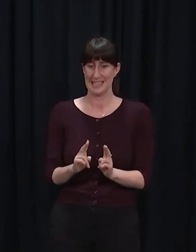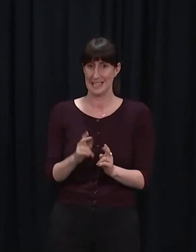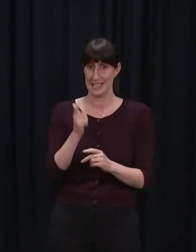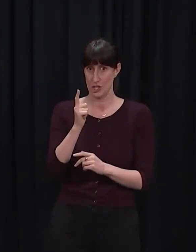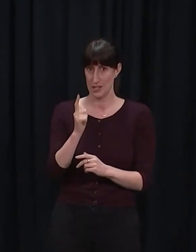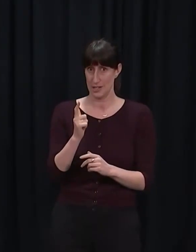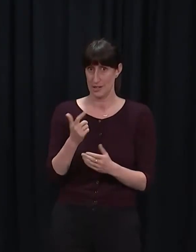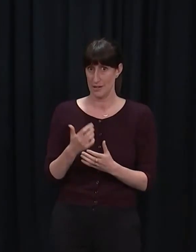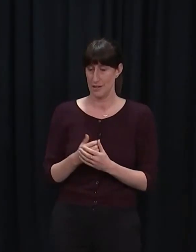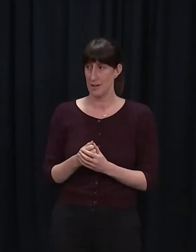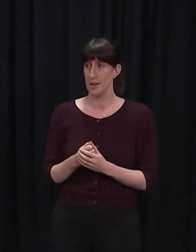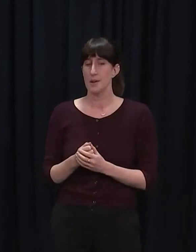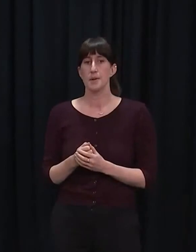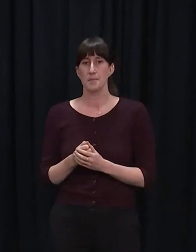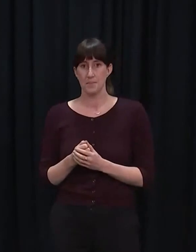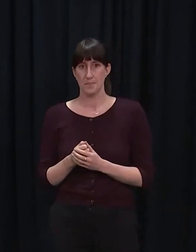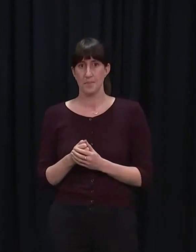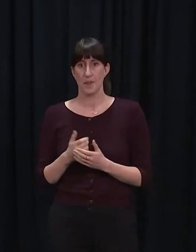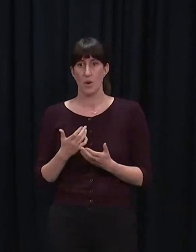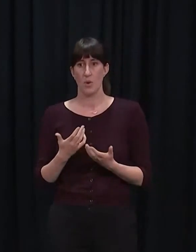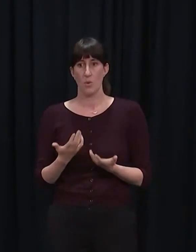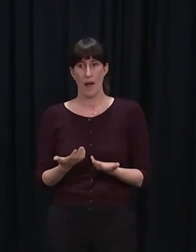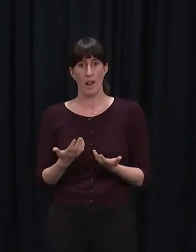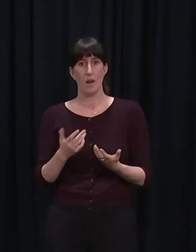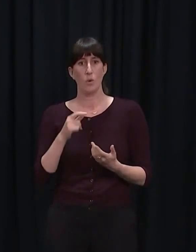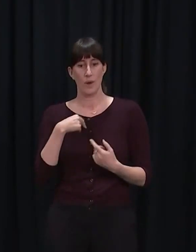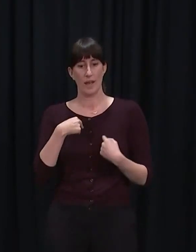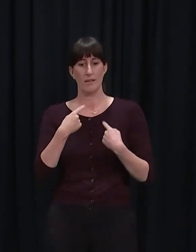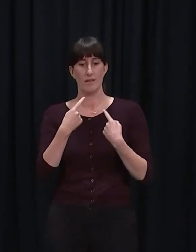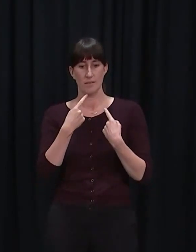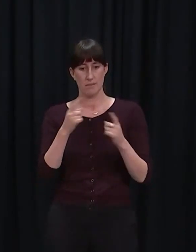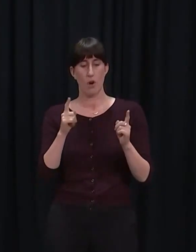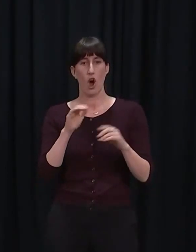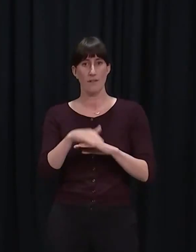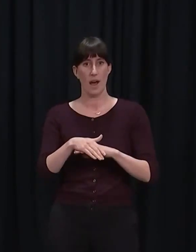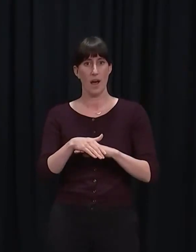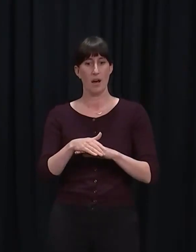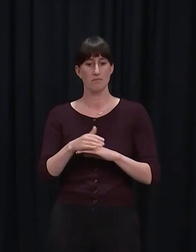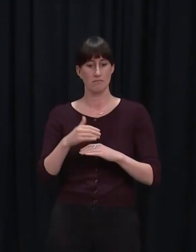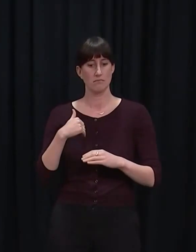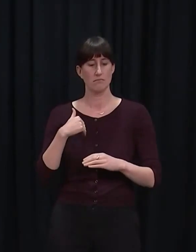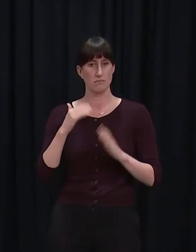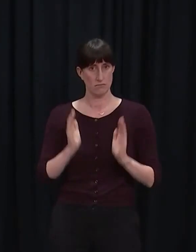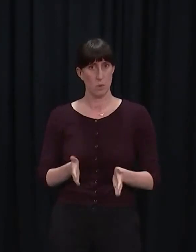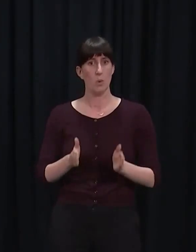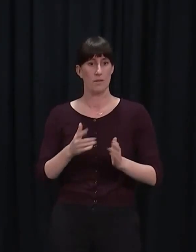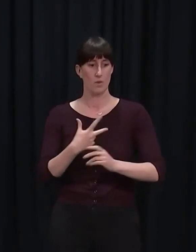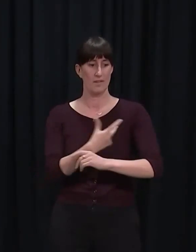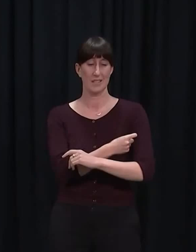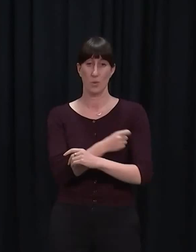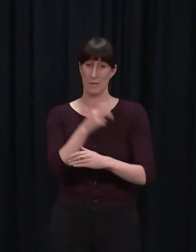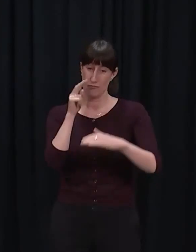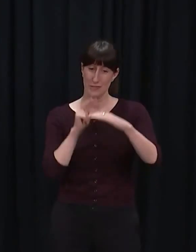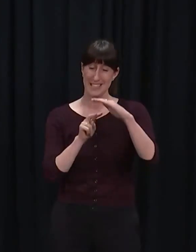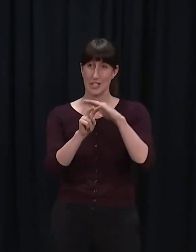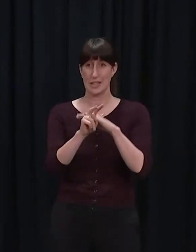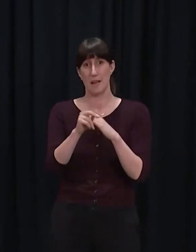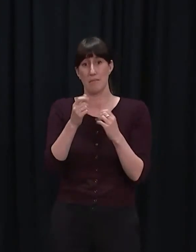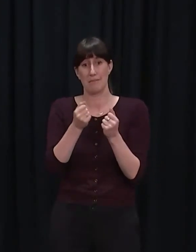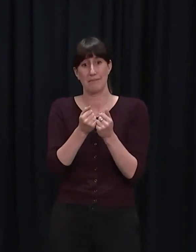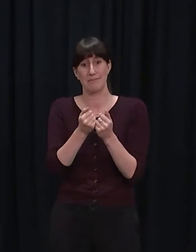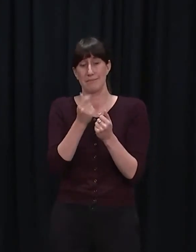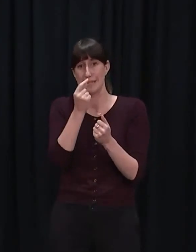that whenever we've introduced a vaccination requirement, we've seen projections that we could lose lots of people out of the